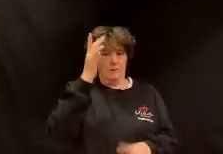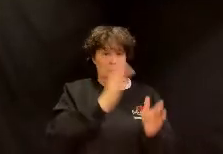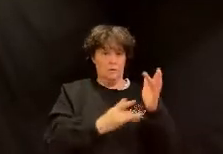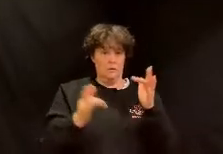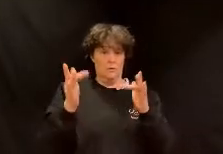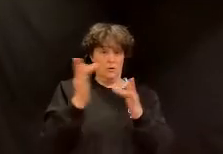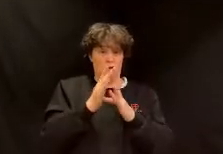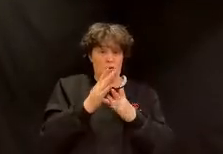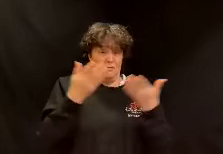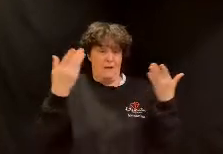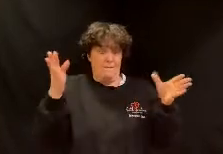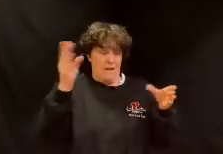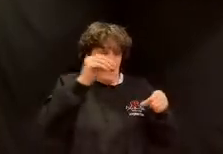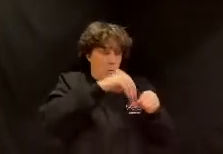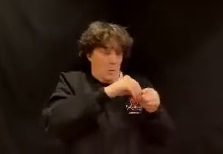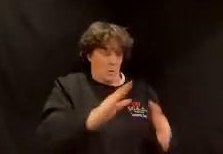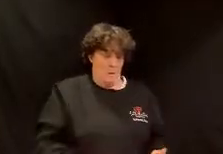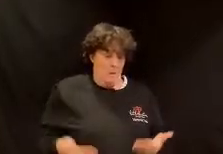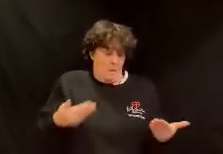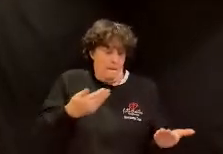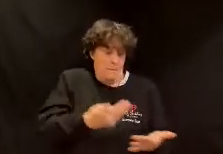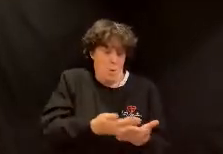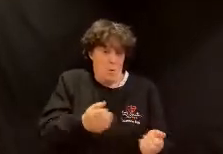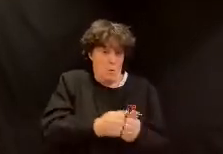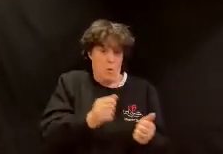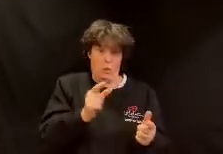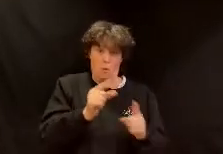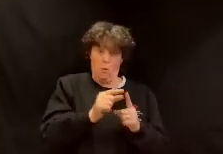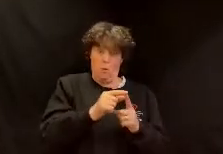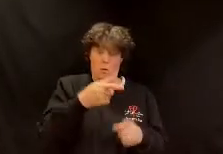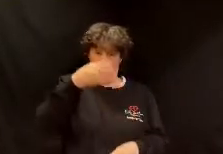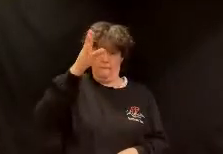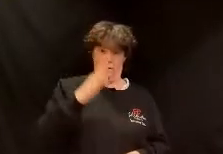with the Word of God. He was preloaded.